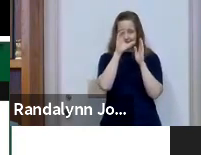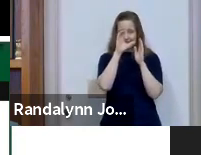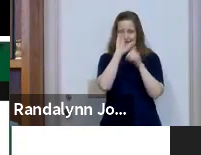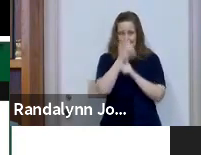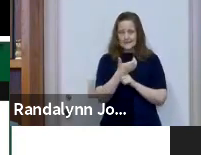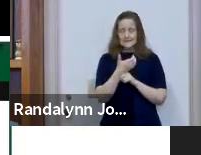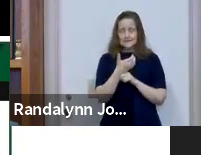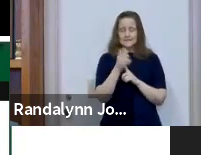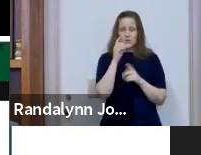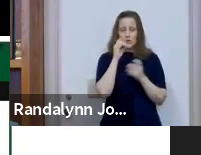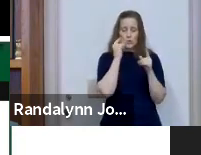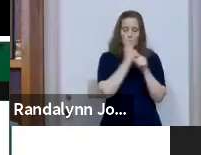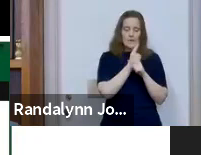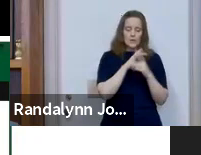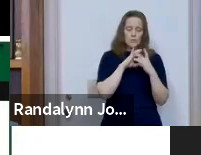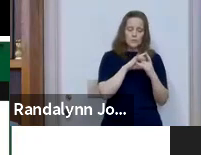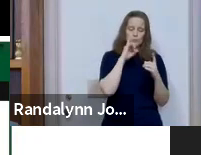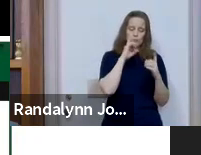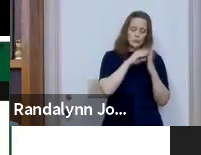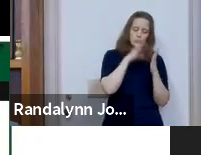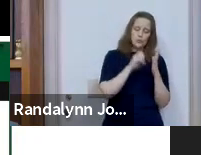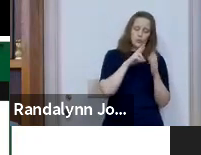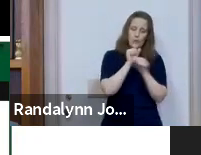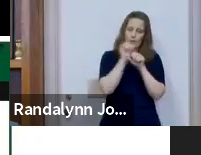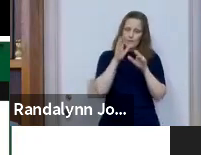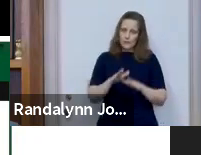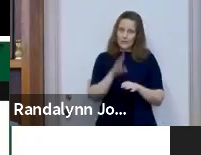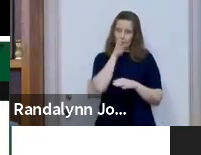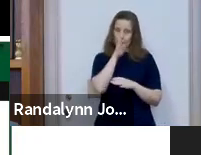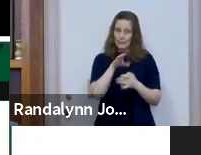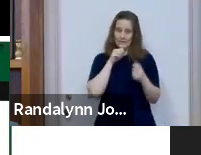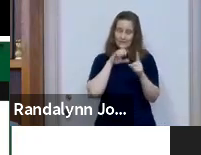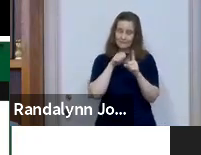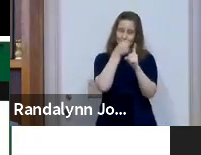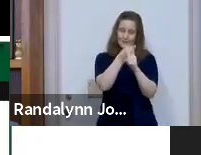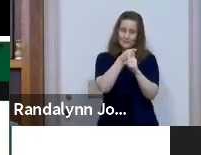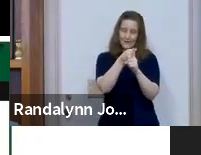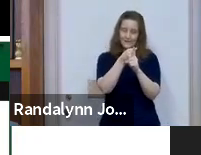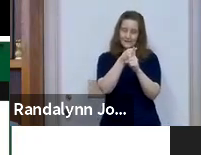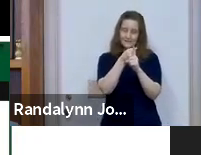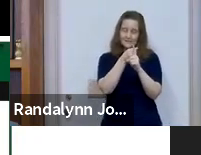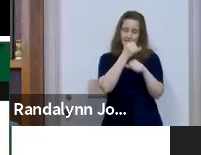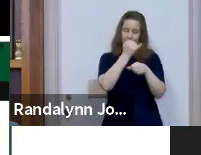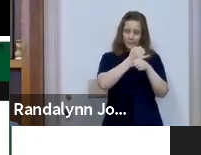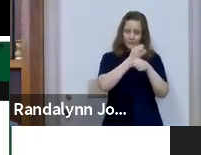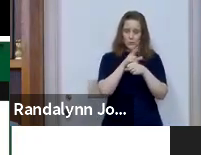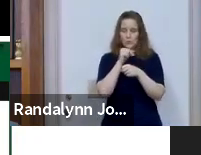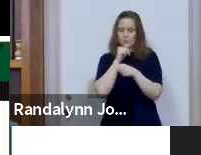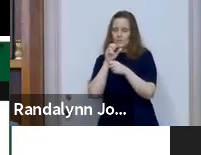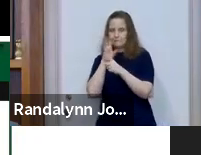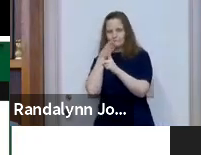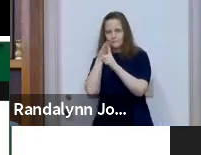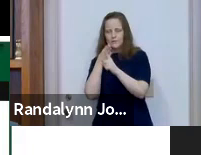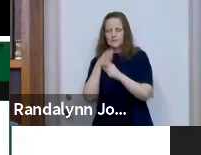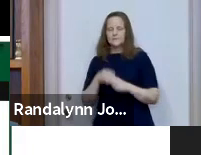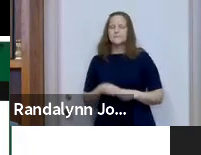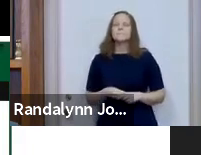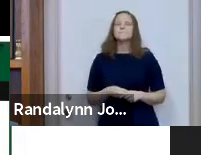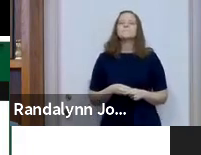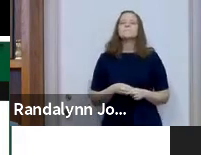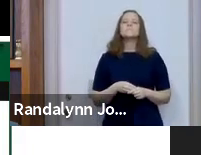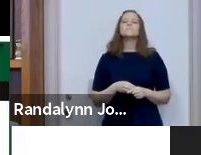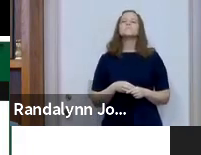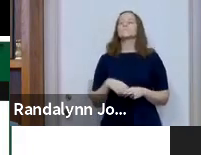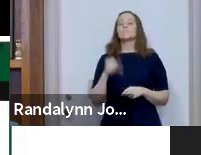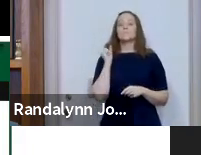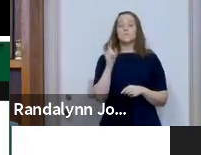or an employee that either directly impact our campus community or indirectly impact our campus community. So be on the lookout. This is